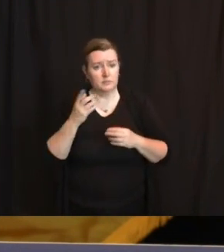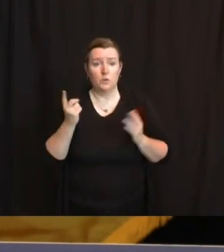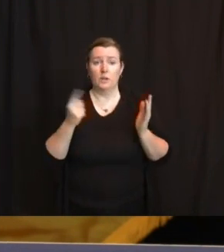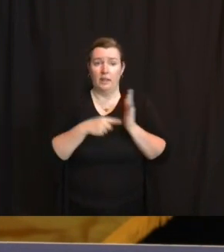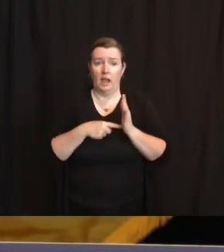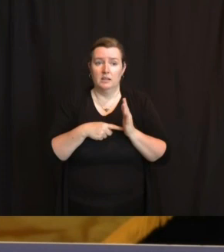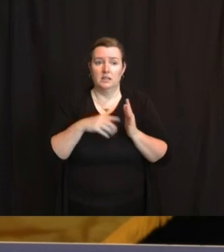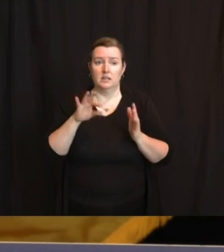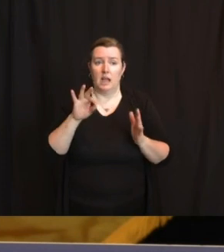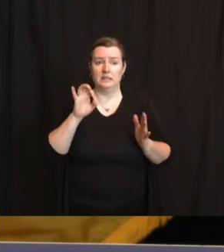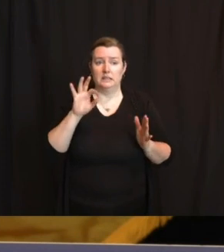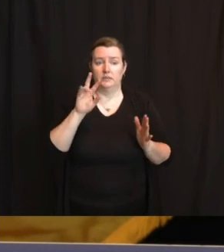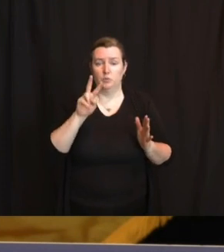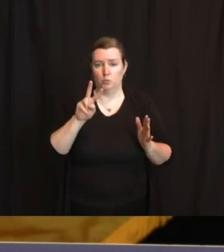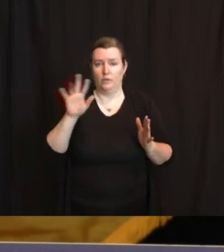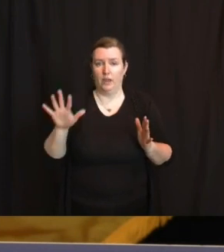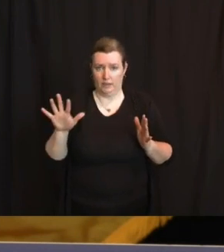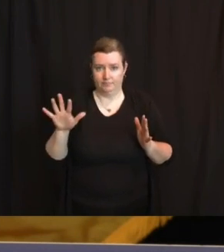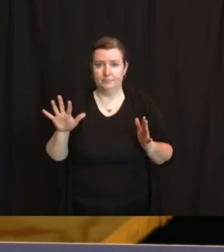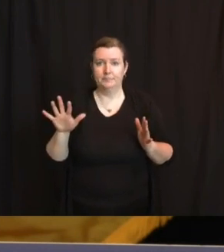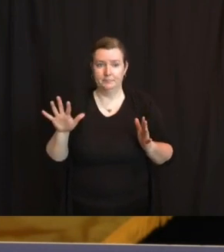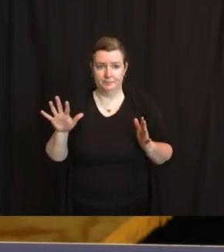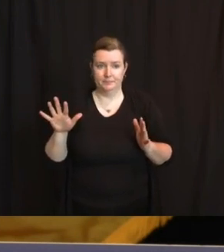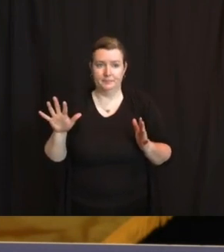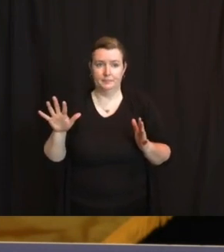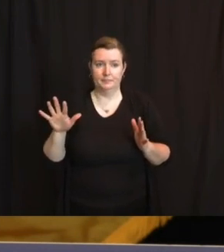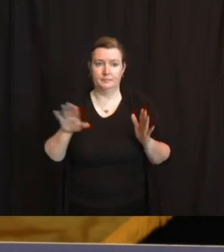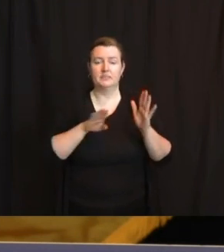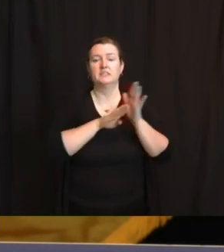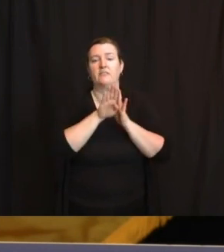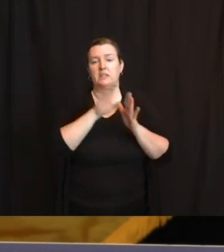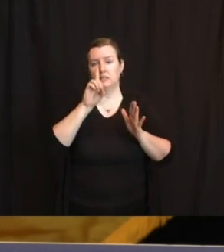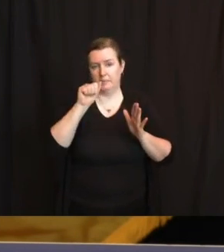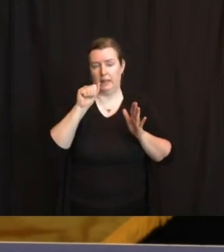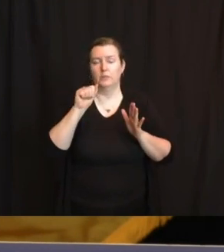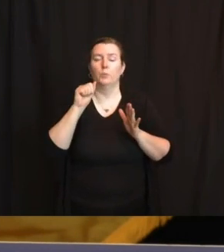1,925 developmentally disabled group homes,